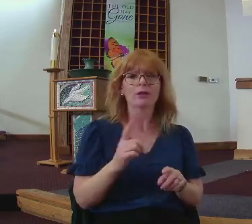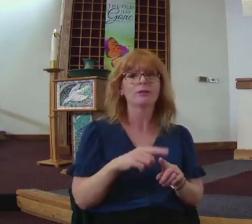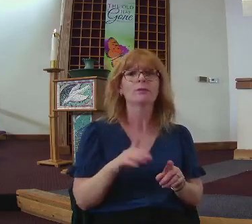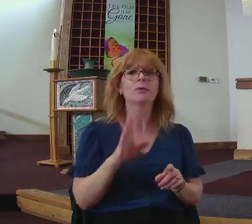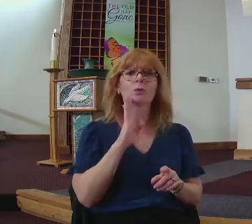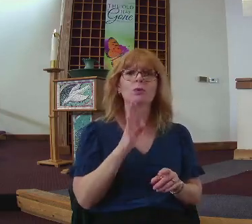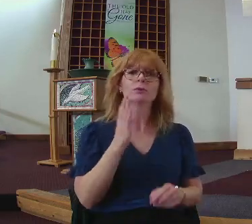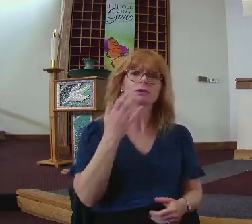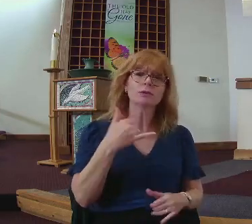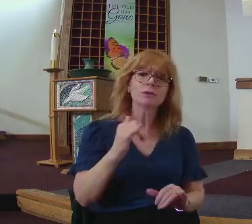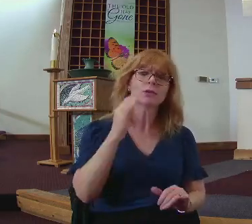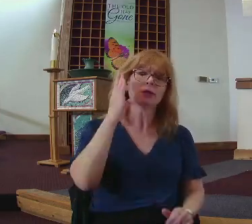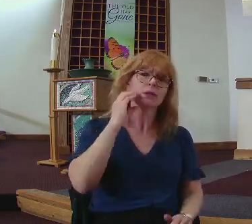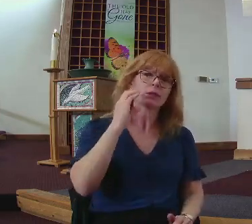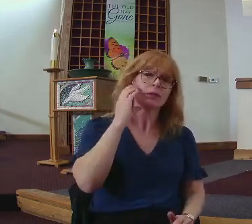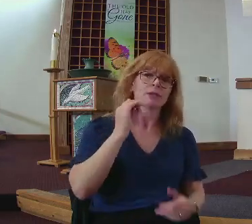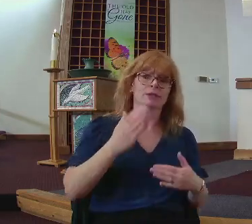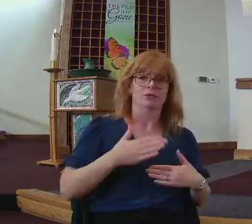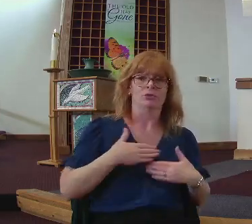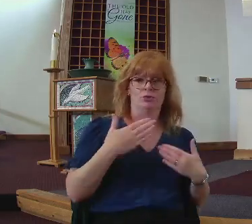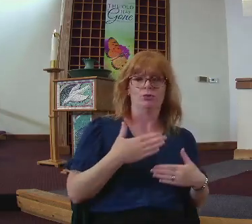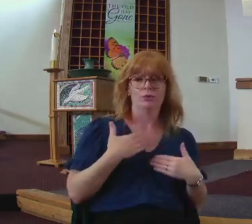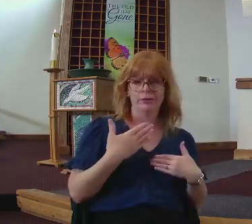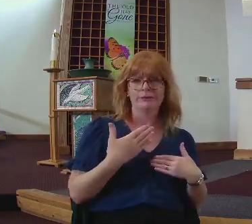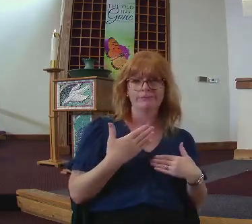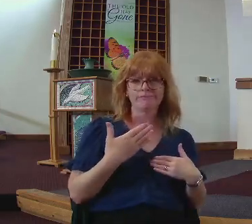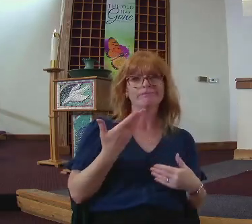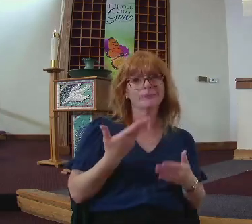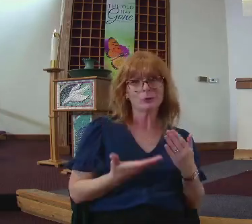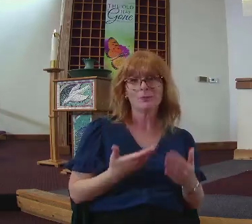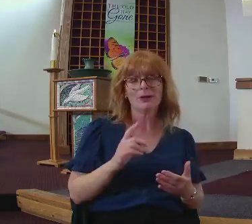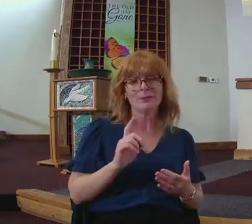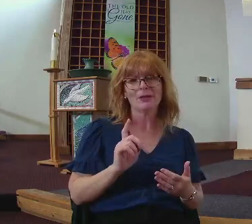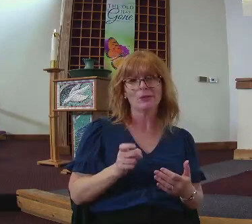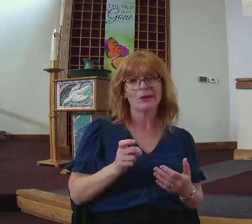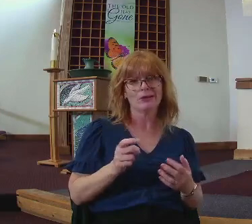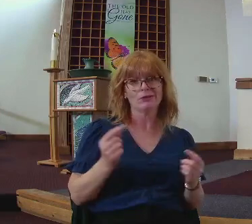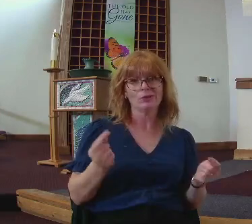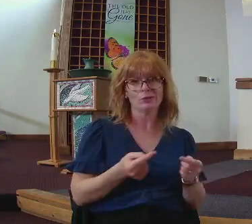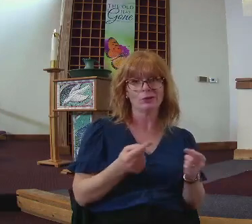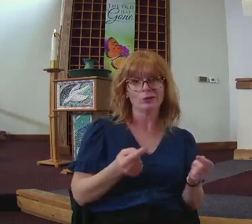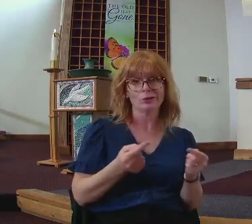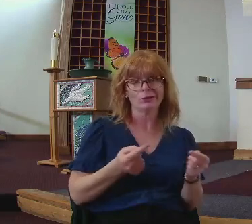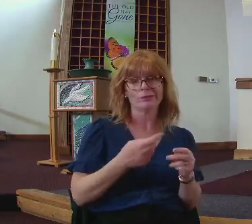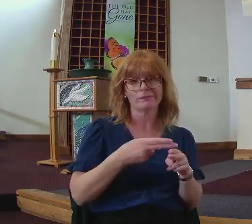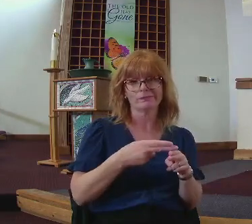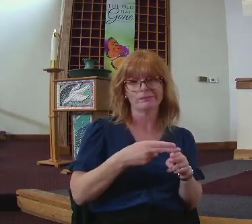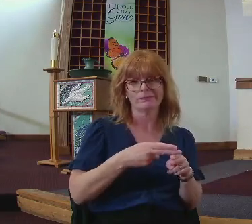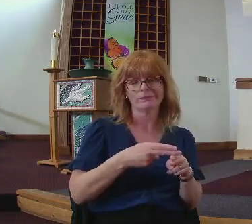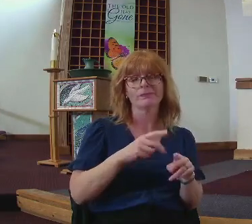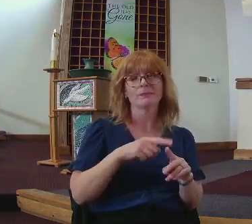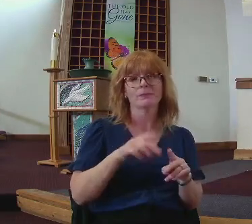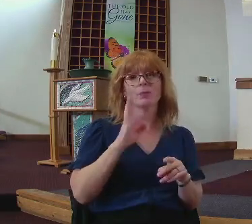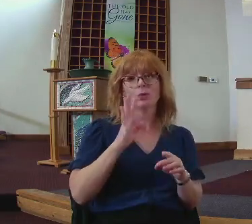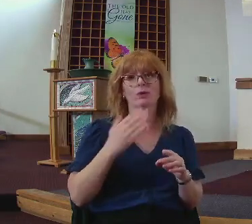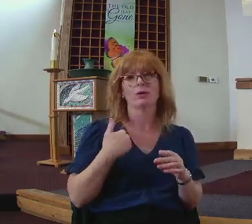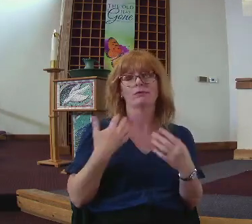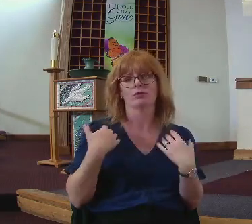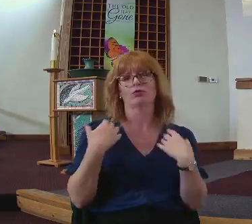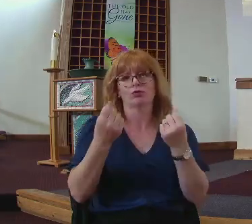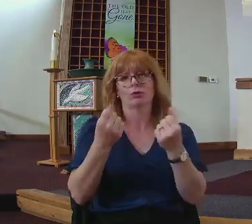even if we have to go through something that hurts, that we'll still have strength that comes from